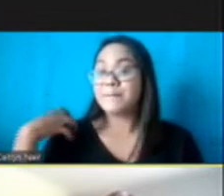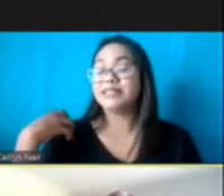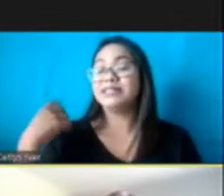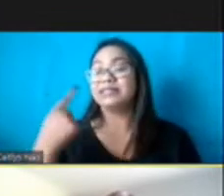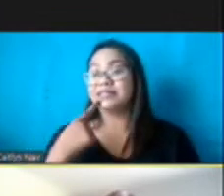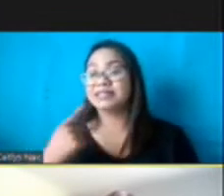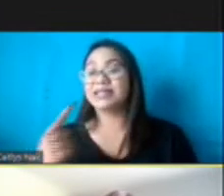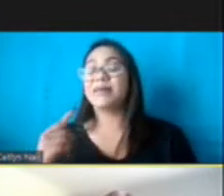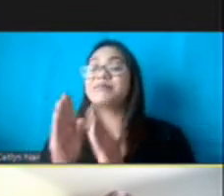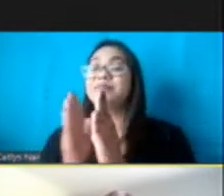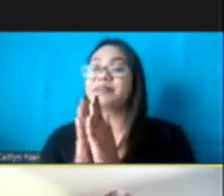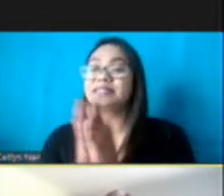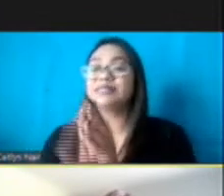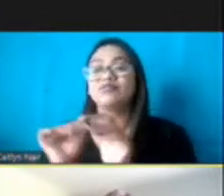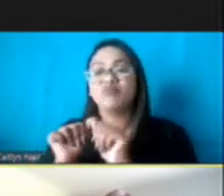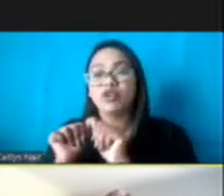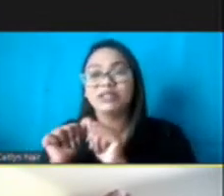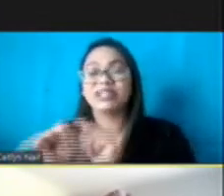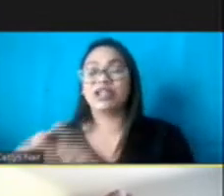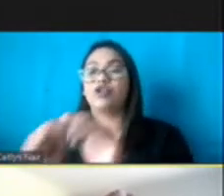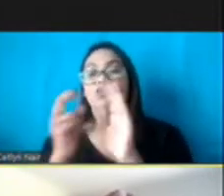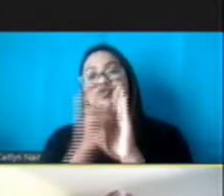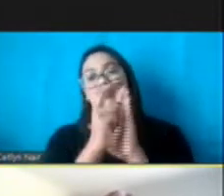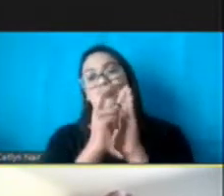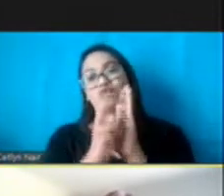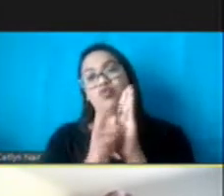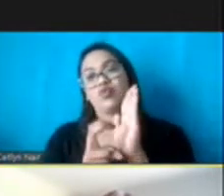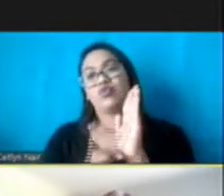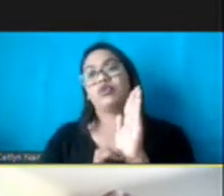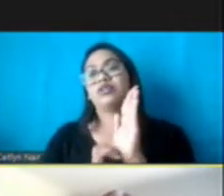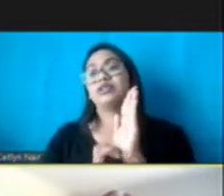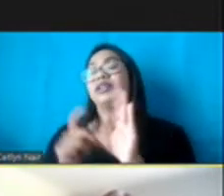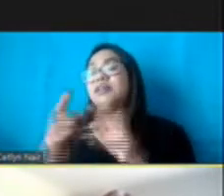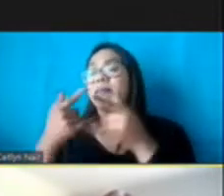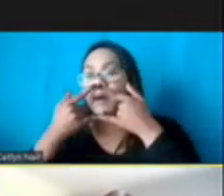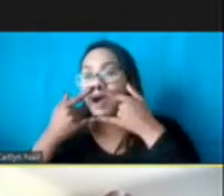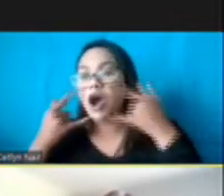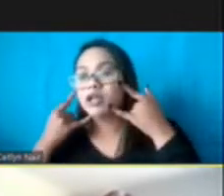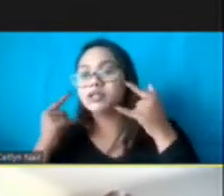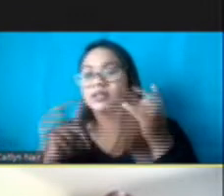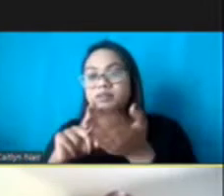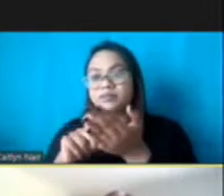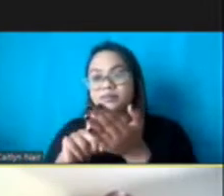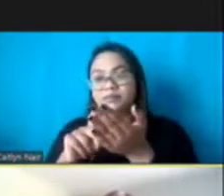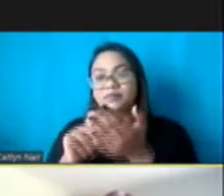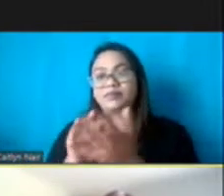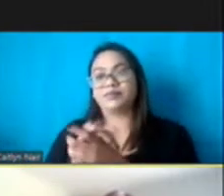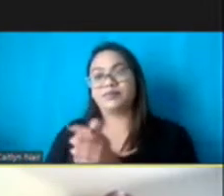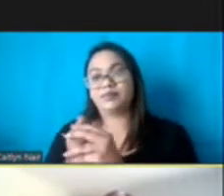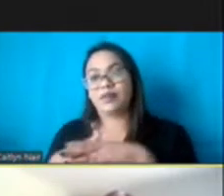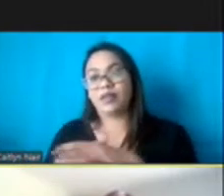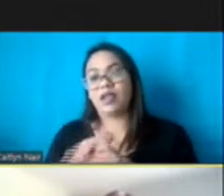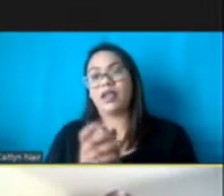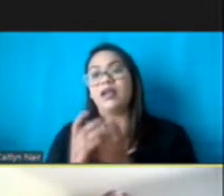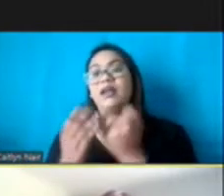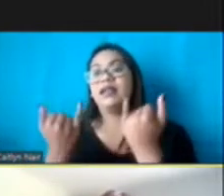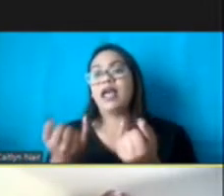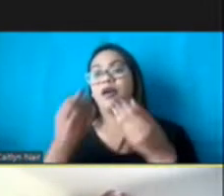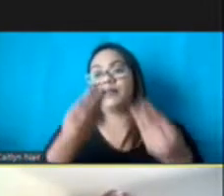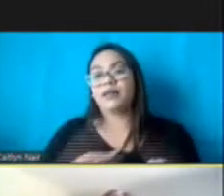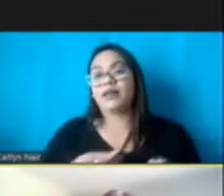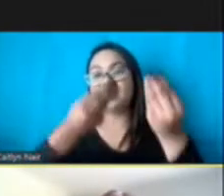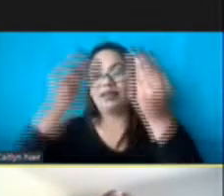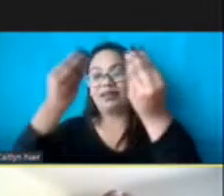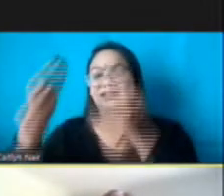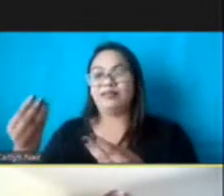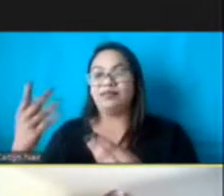public health measures that we know have worked in the past. I'm just going to hand over to Dr. Jasat, who will just give an indication,